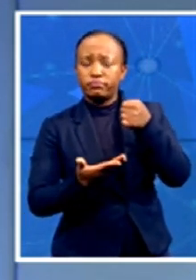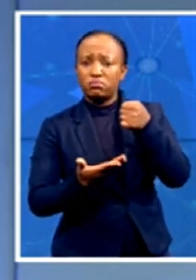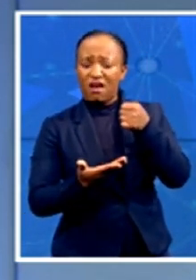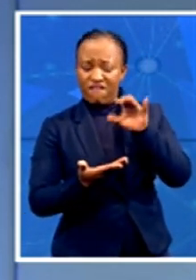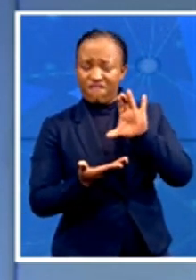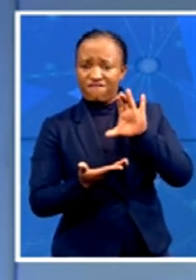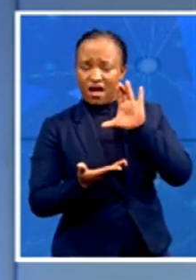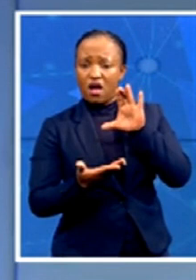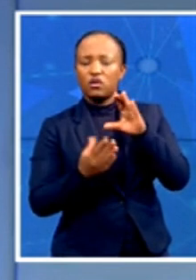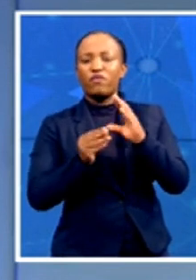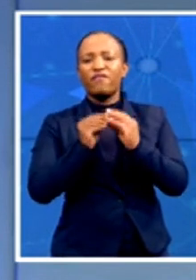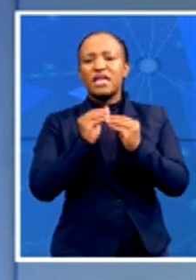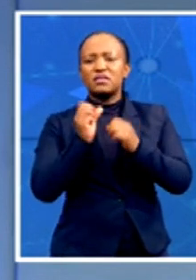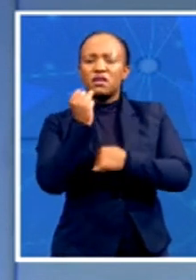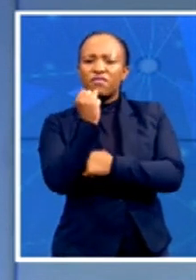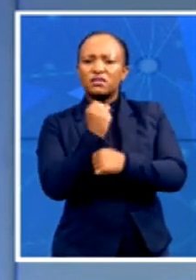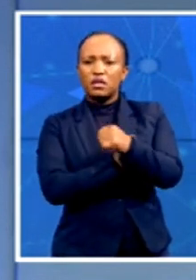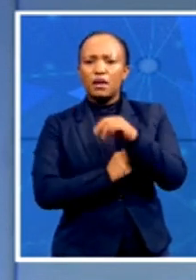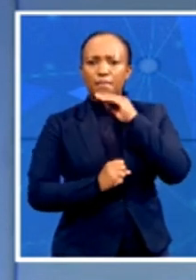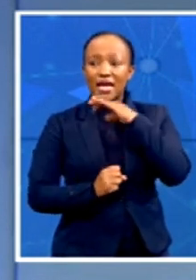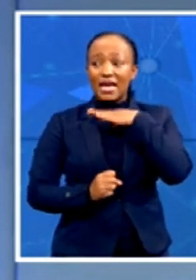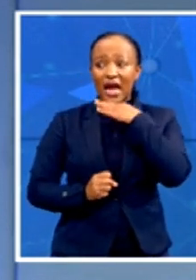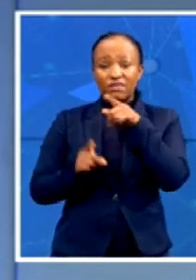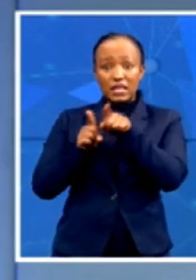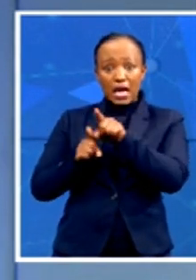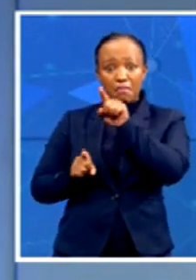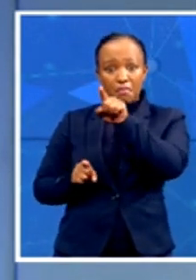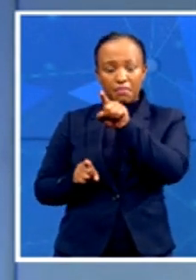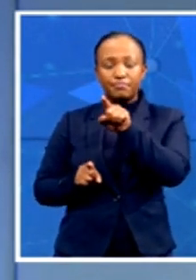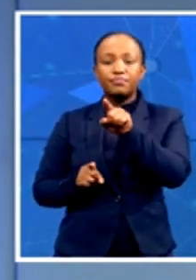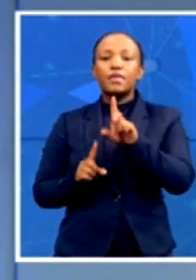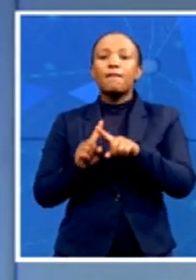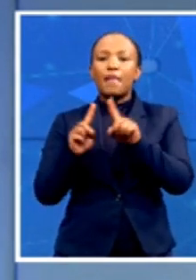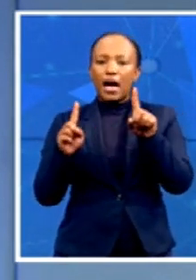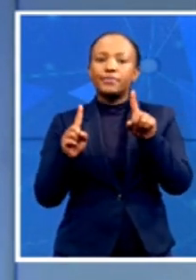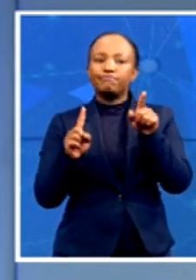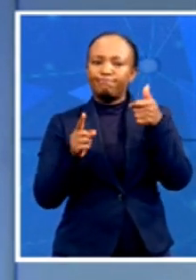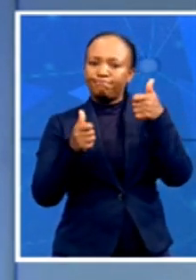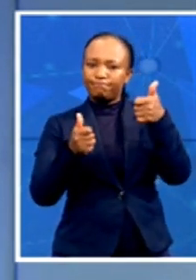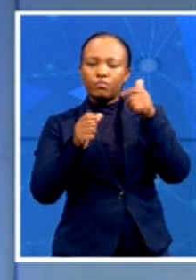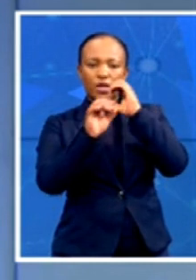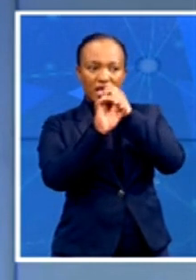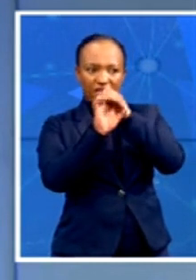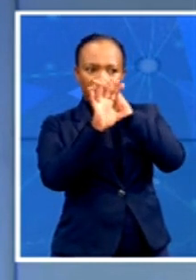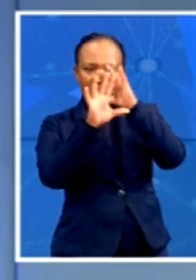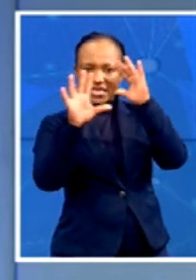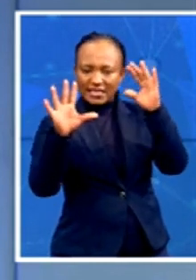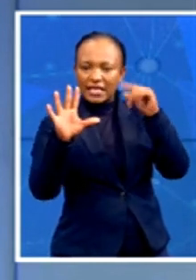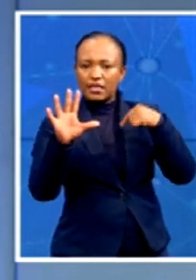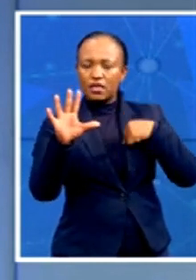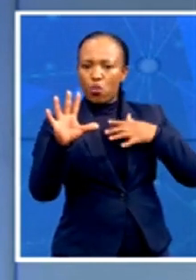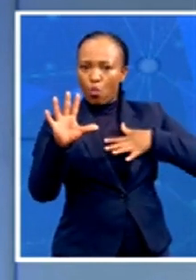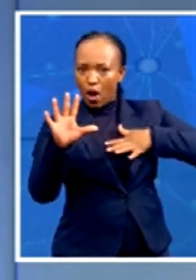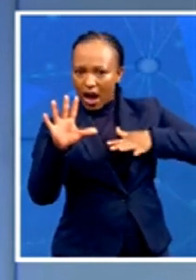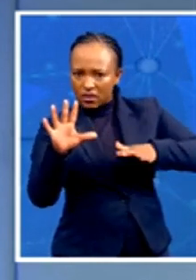have, but we have the vision, we have the will, we have the intent to ensure